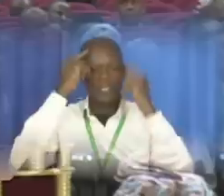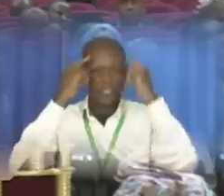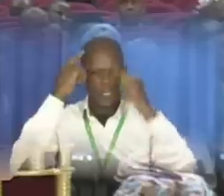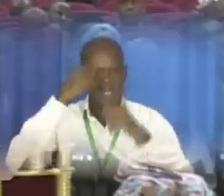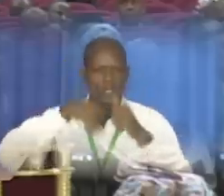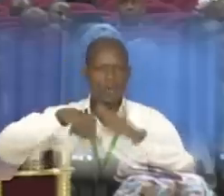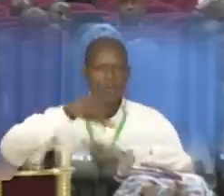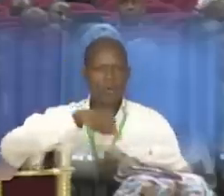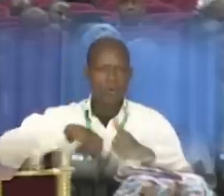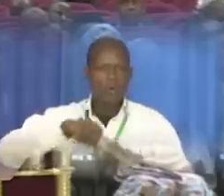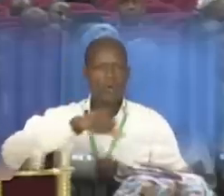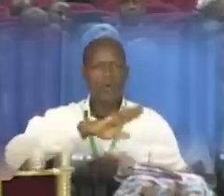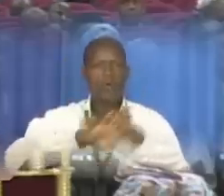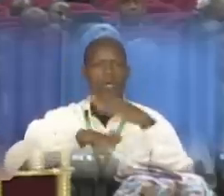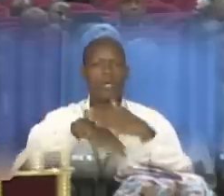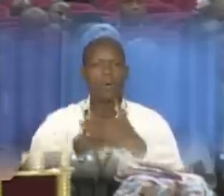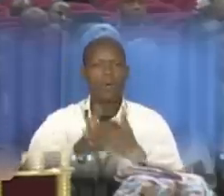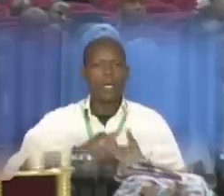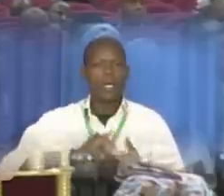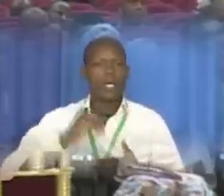I'm allowed to tell you.